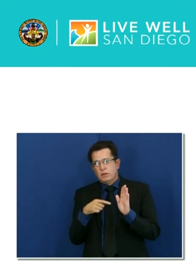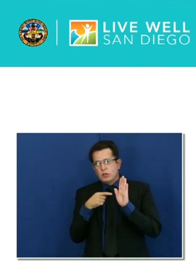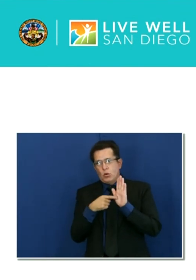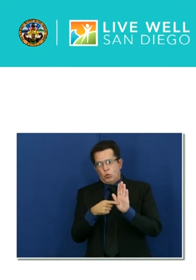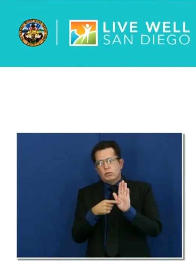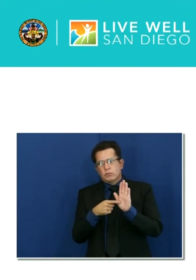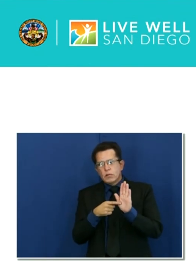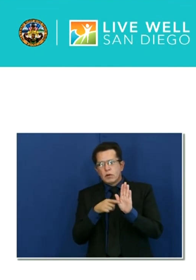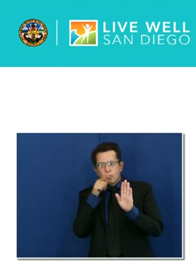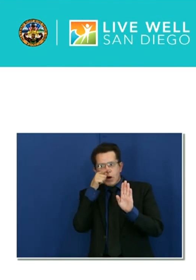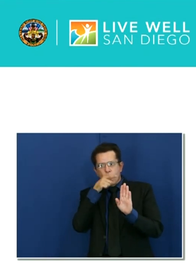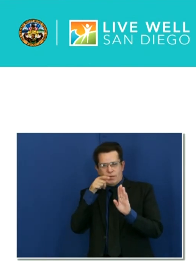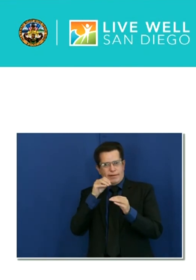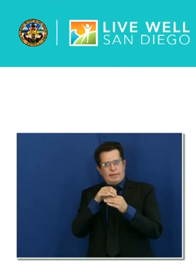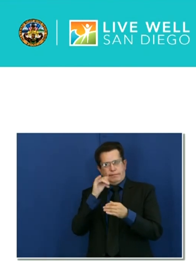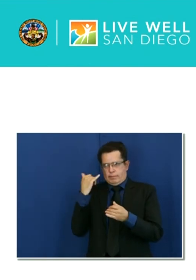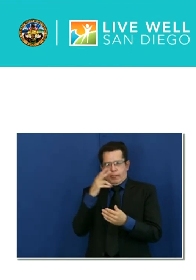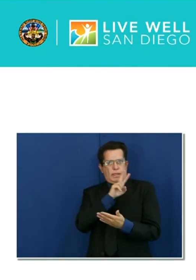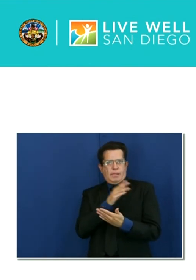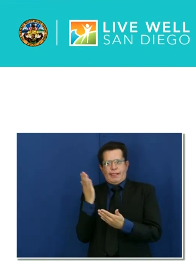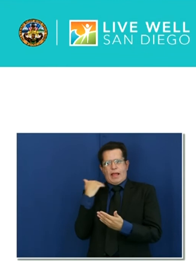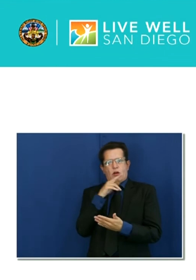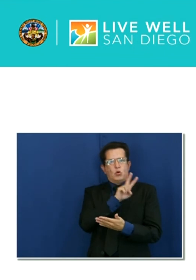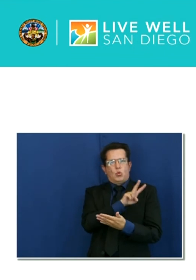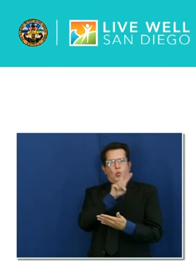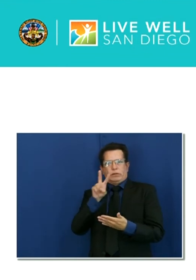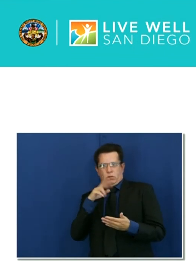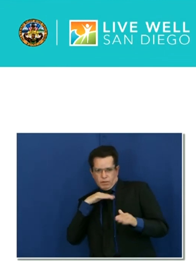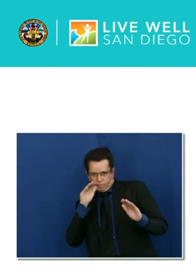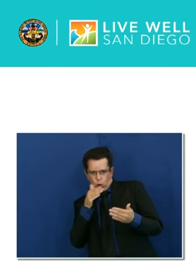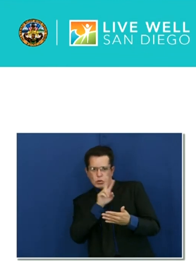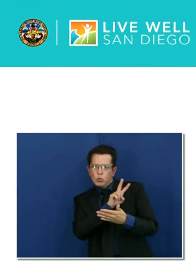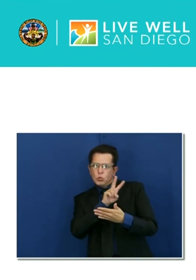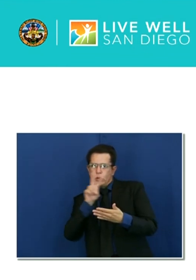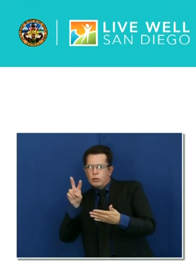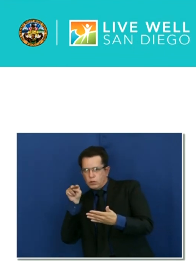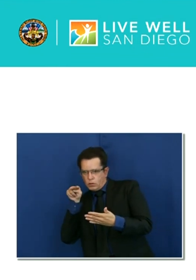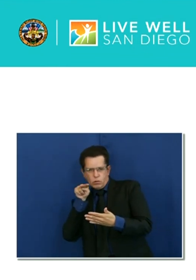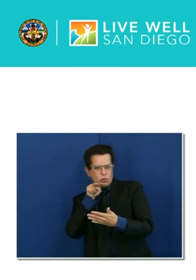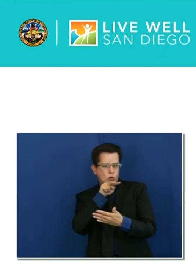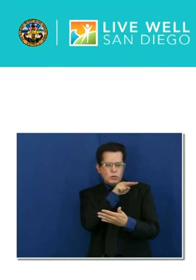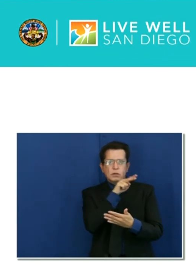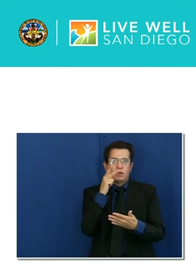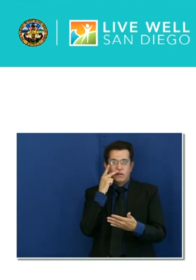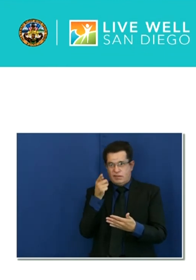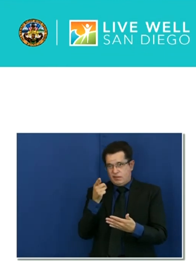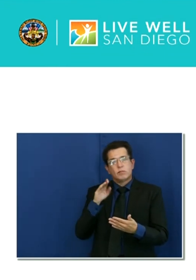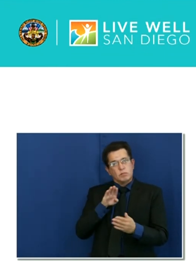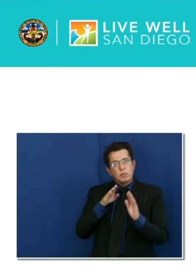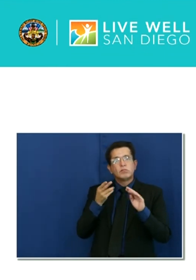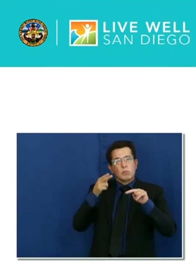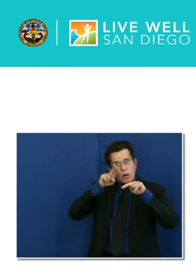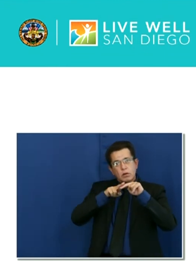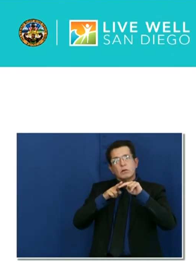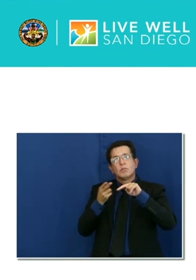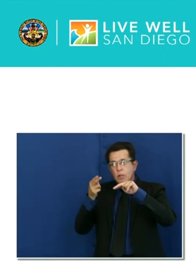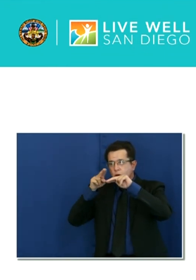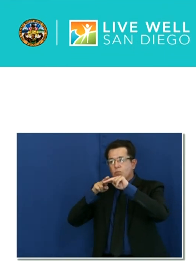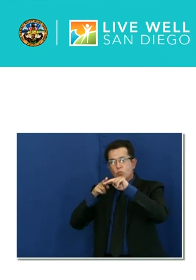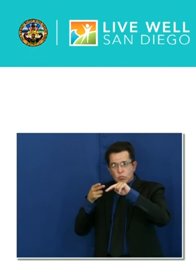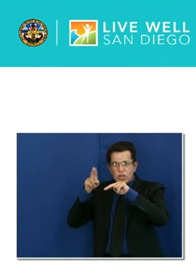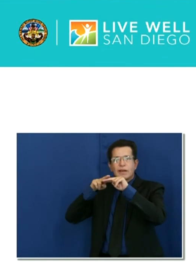honing in down on the last 2 weeks. And again, you can see that we are gradually increasing, again